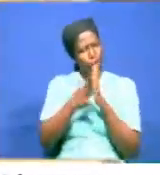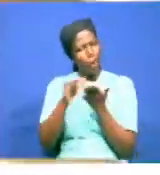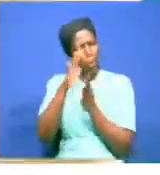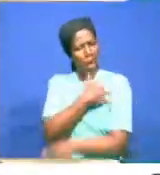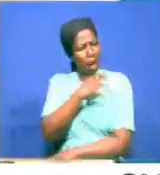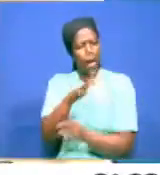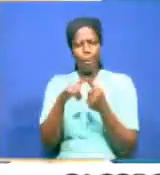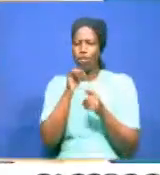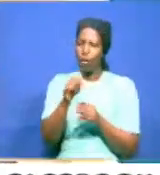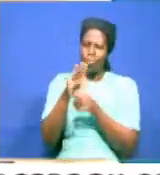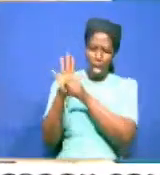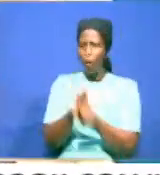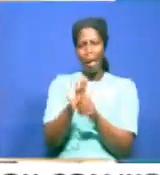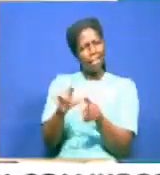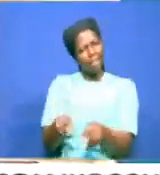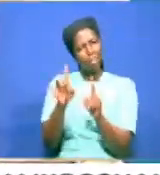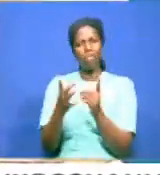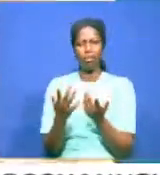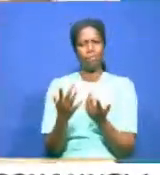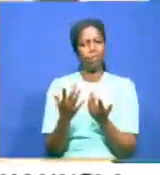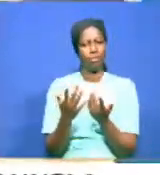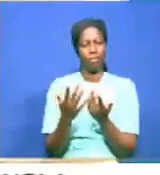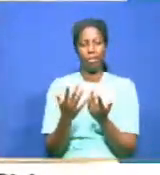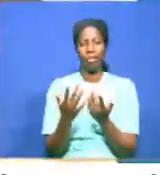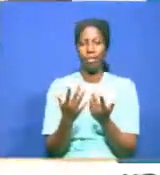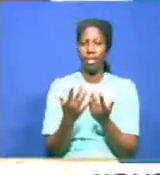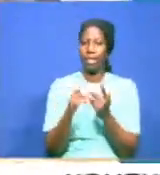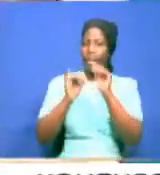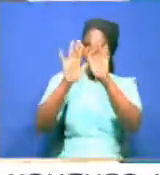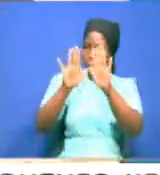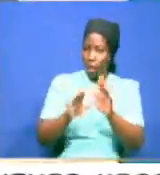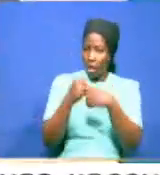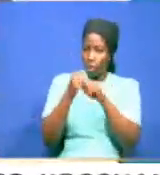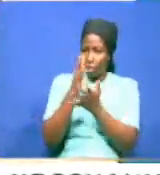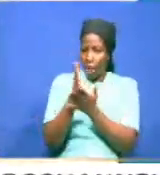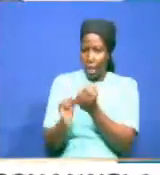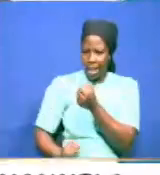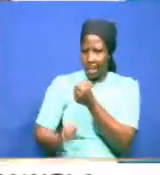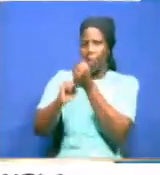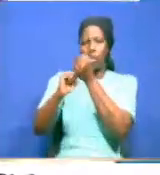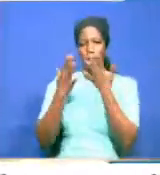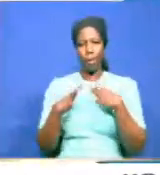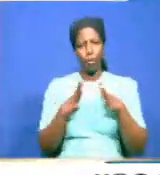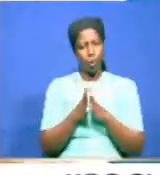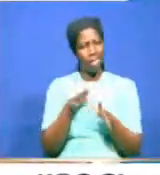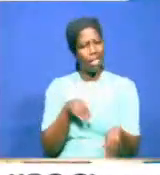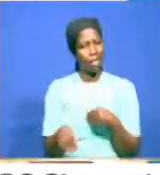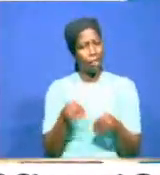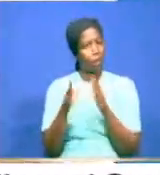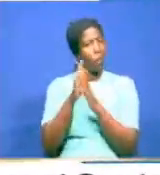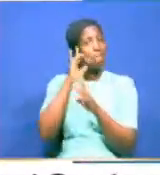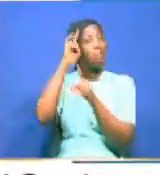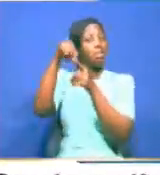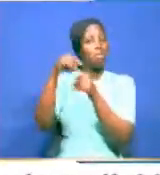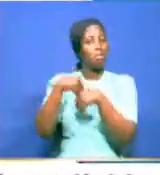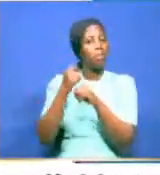making them you know, more unproductive. There's need for us to ensure that we're lifting up persons with disabilities for the purpose of even ensuring